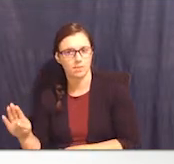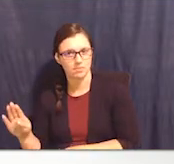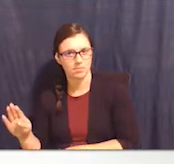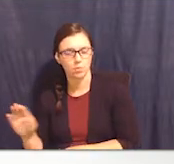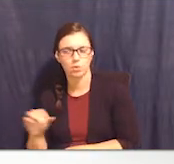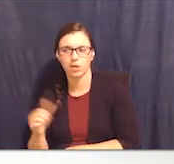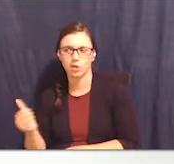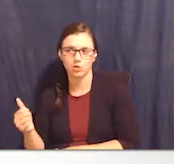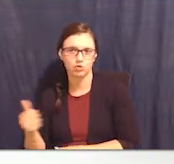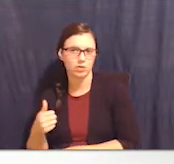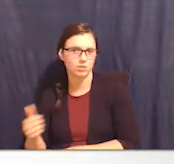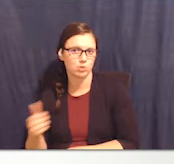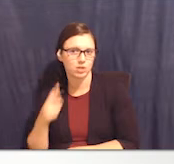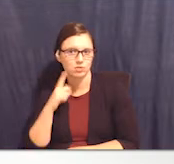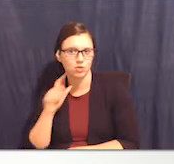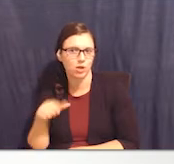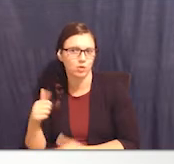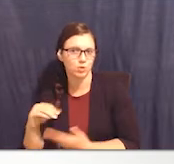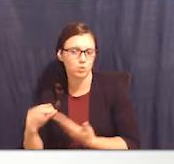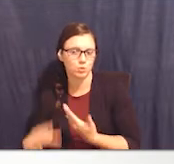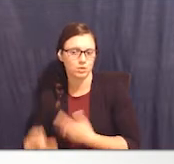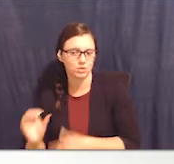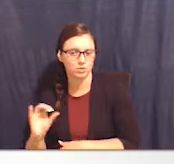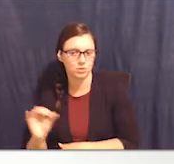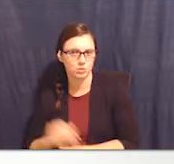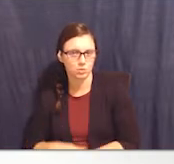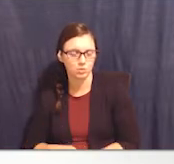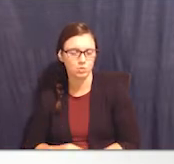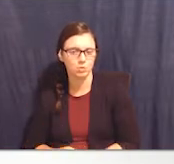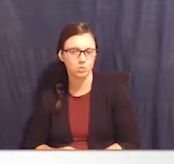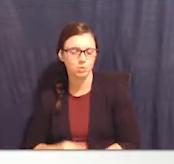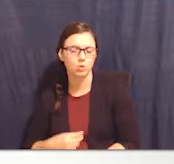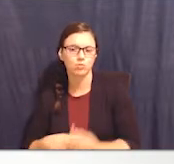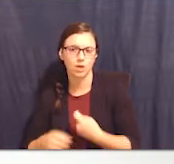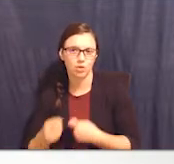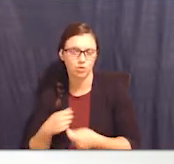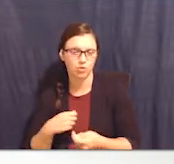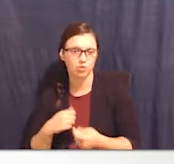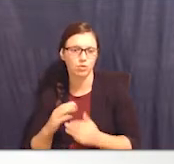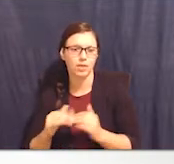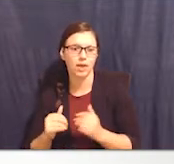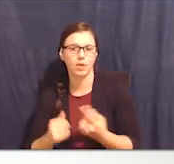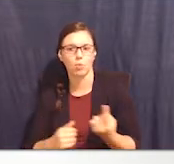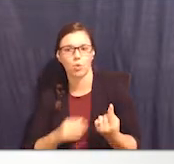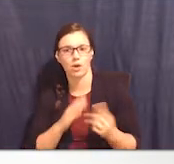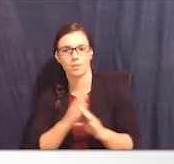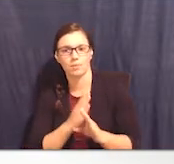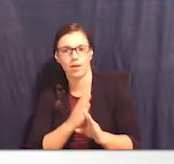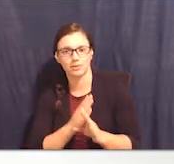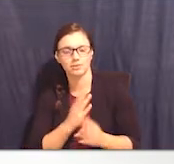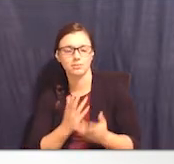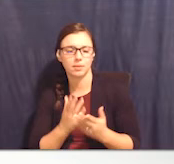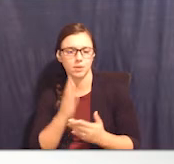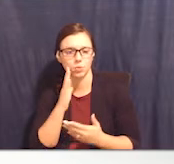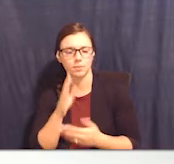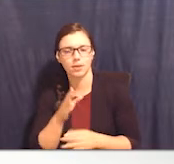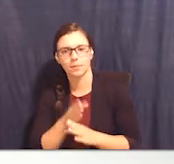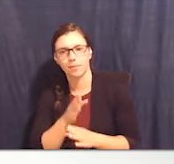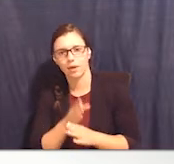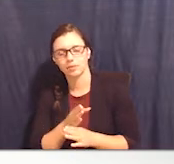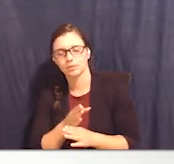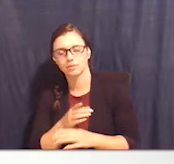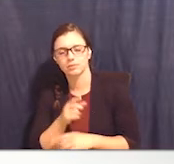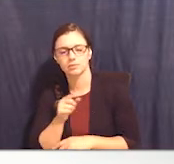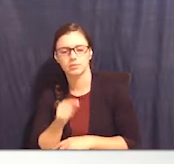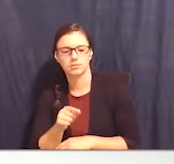would be rare. I mean, yes, it would be wonderful if it was that way, but I have not seen that. Yeah. You know. It's